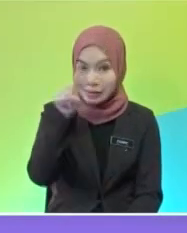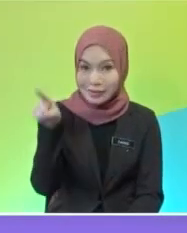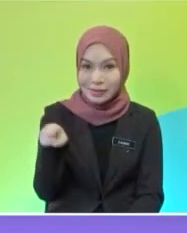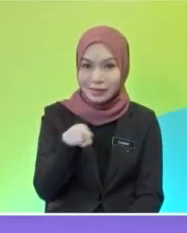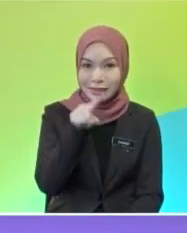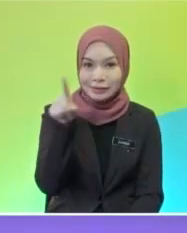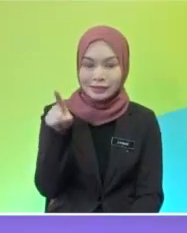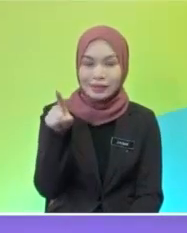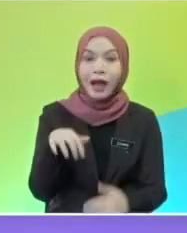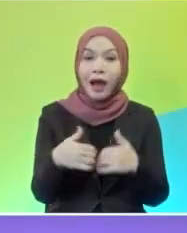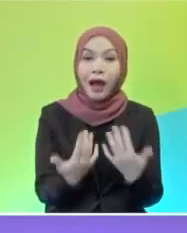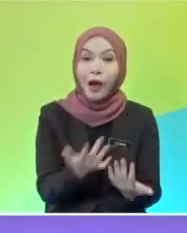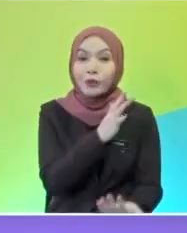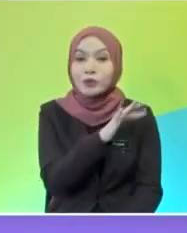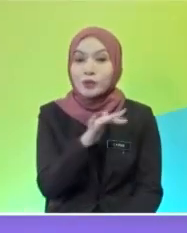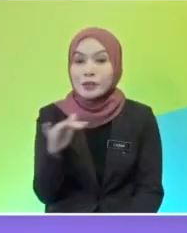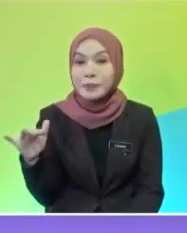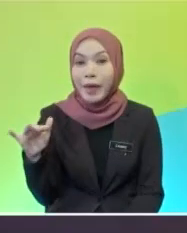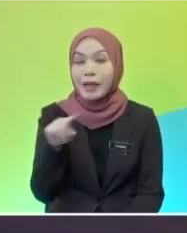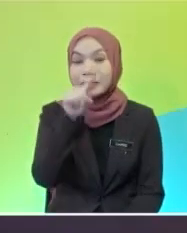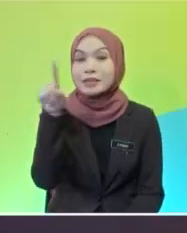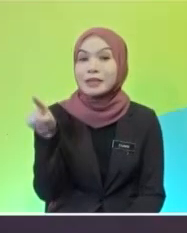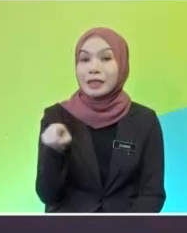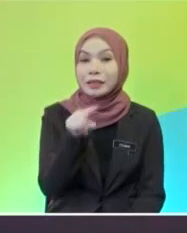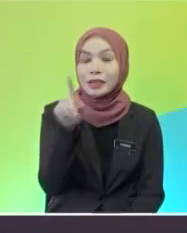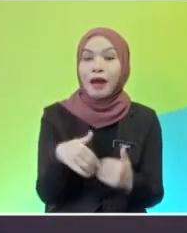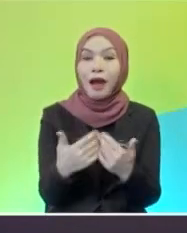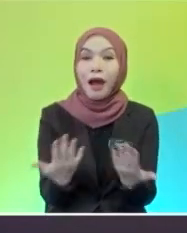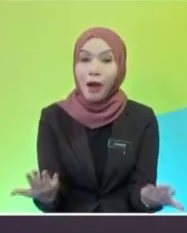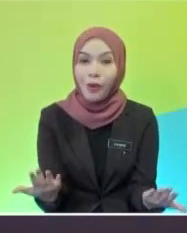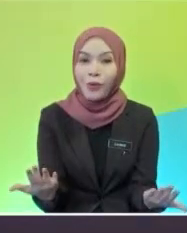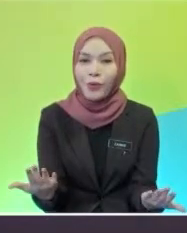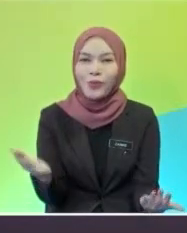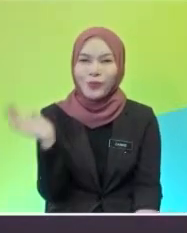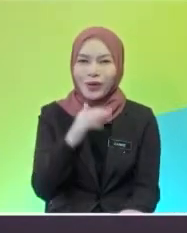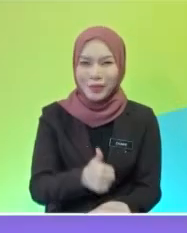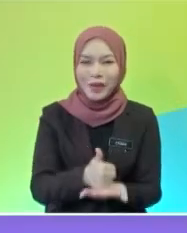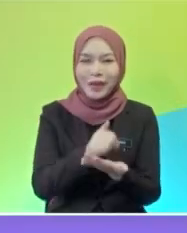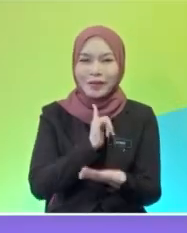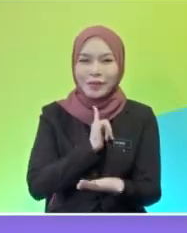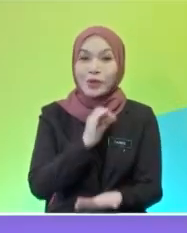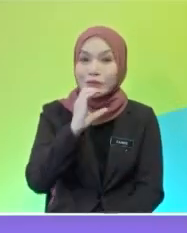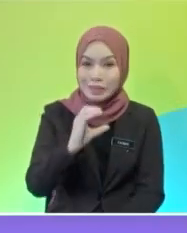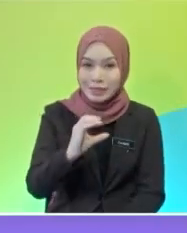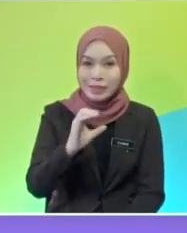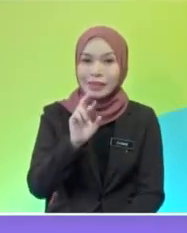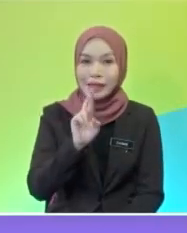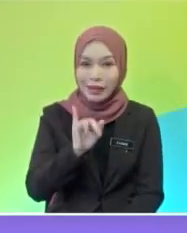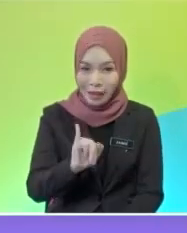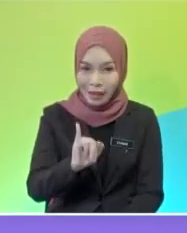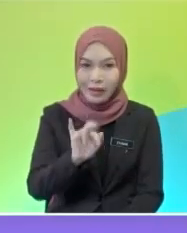do you know how to spell circle? Circle. How do you spell circle? Okay, let me help you. Okay.